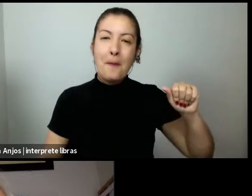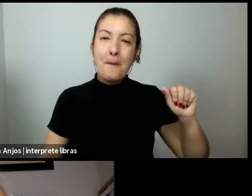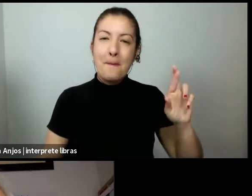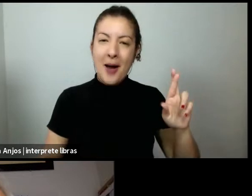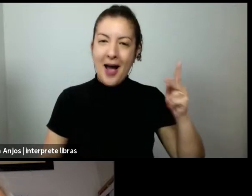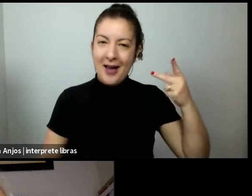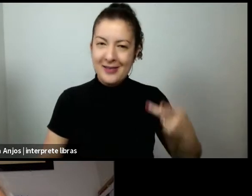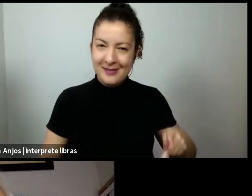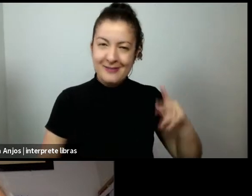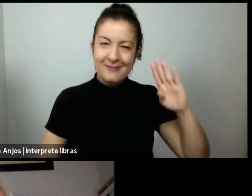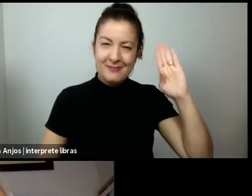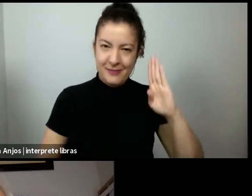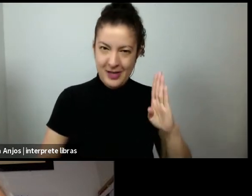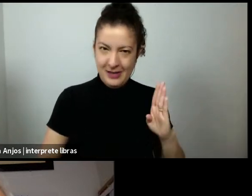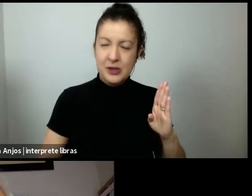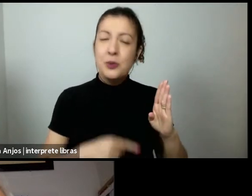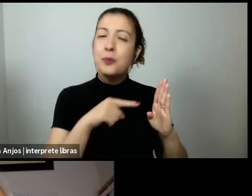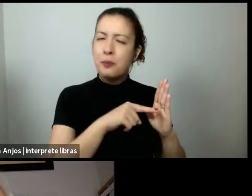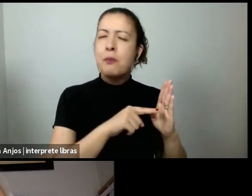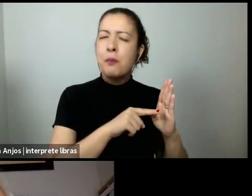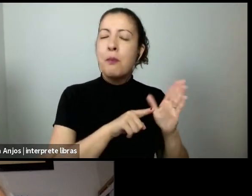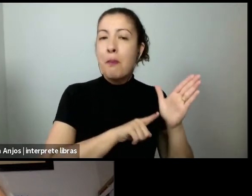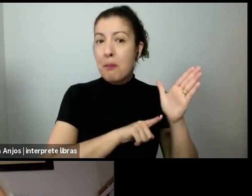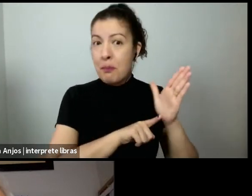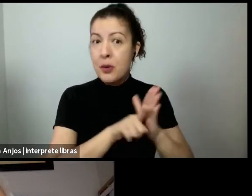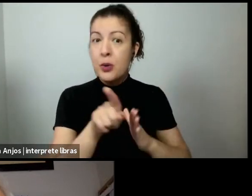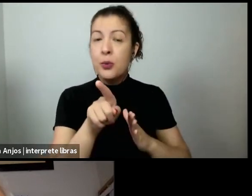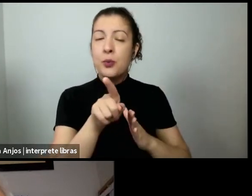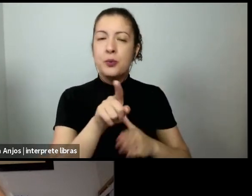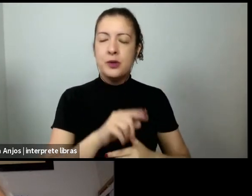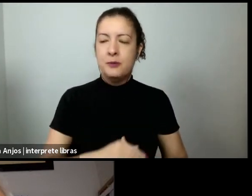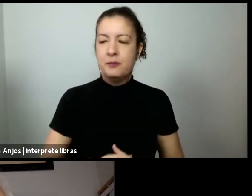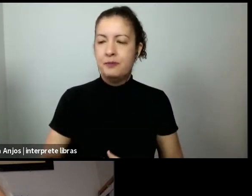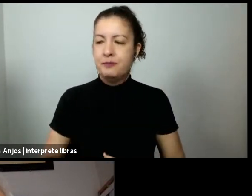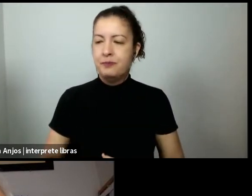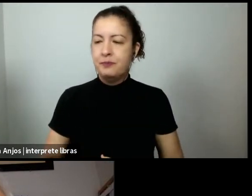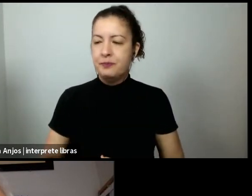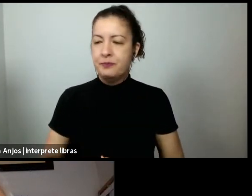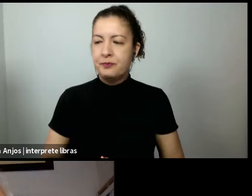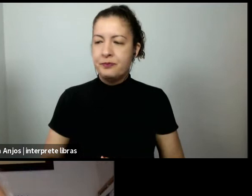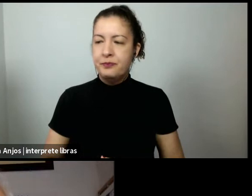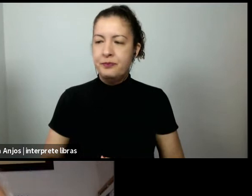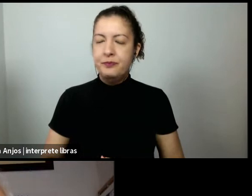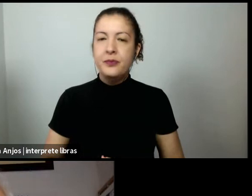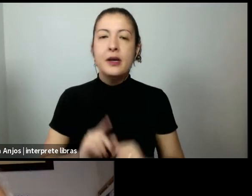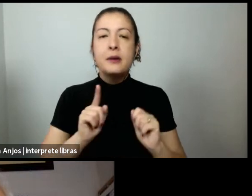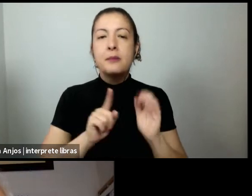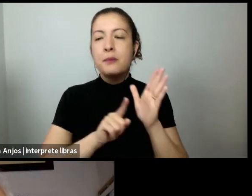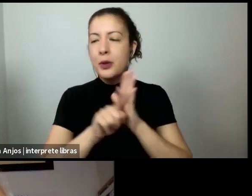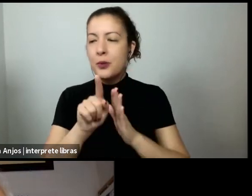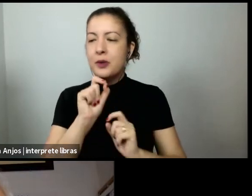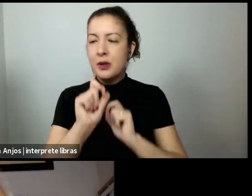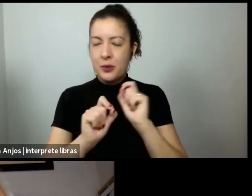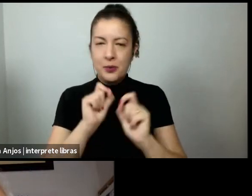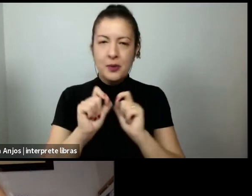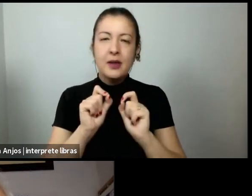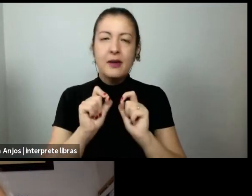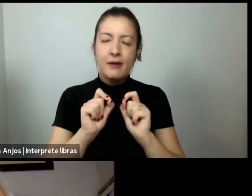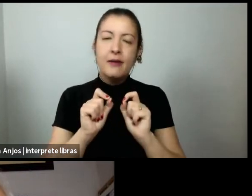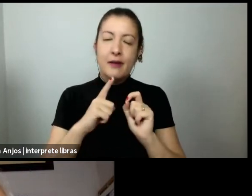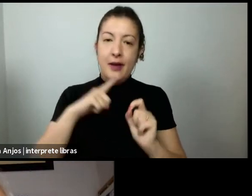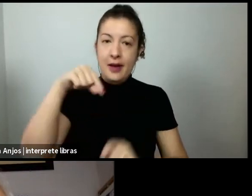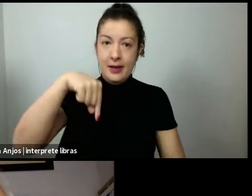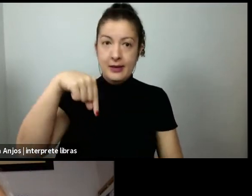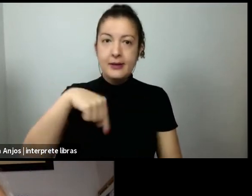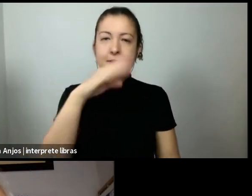E eles, é semelhante, na verdade, a pergunta, né? Fala justamente sobre, bom, a gente sabe que no